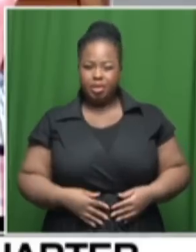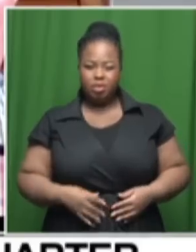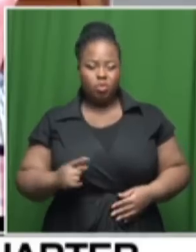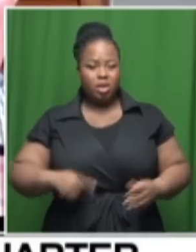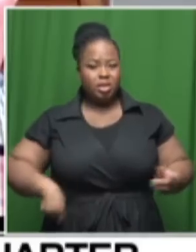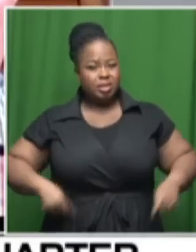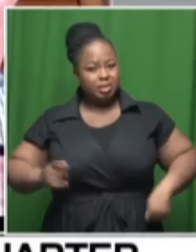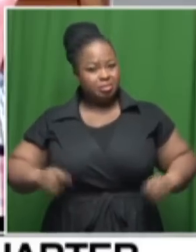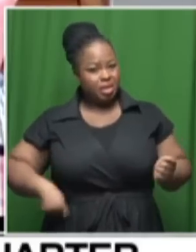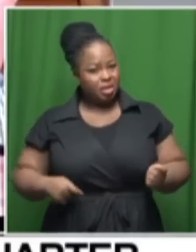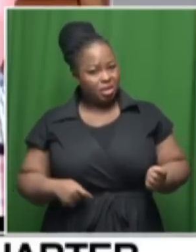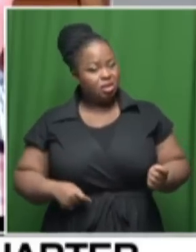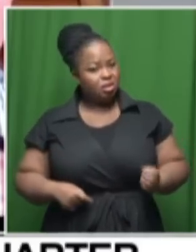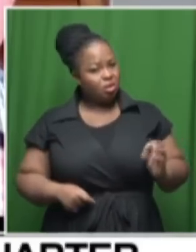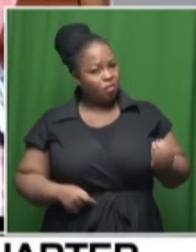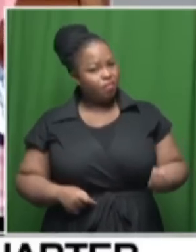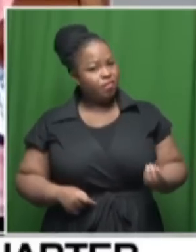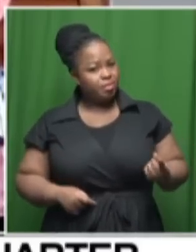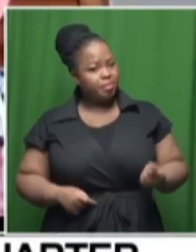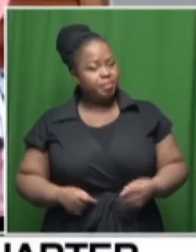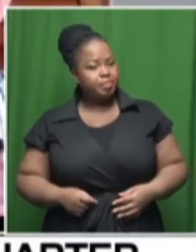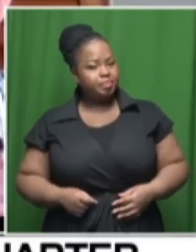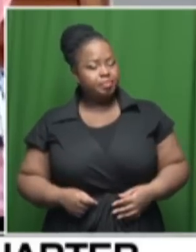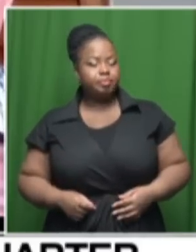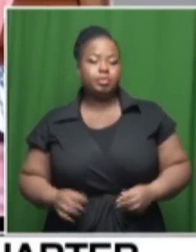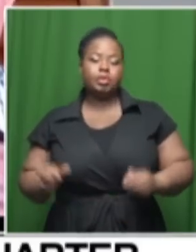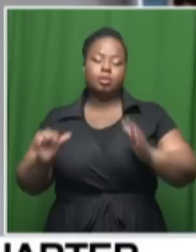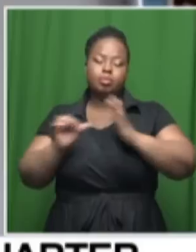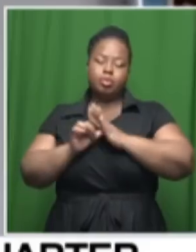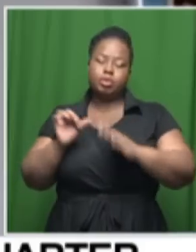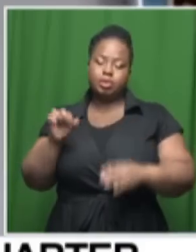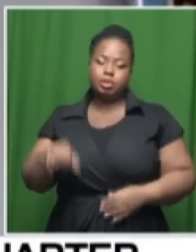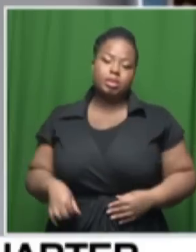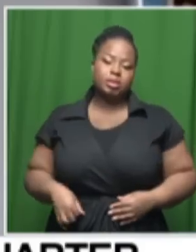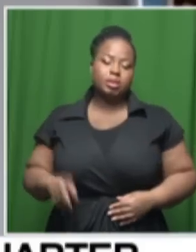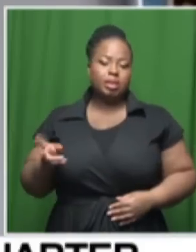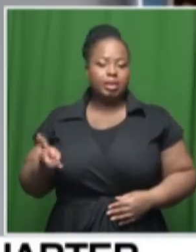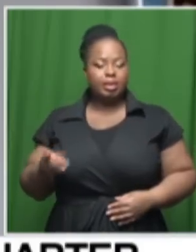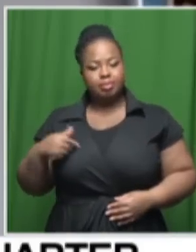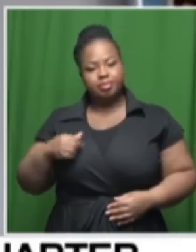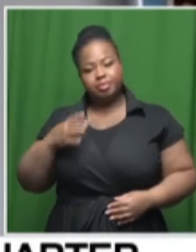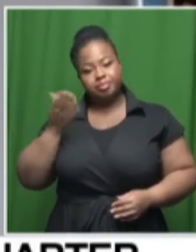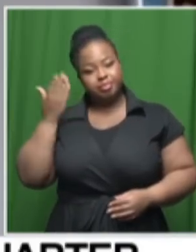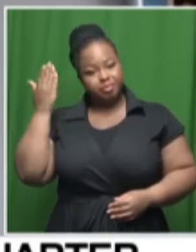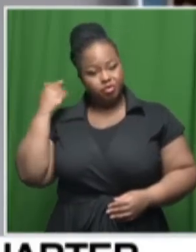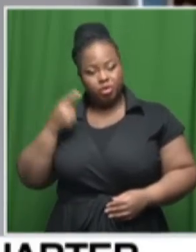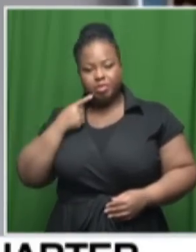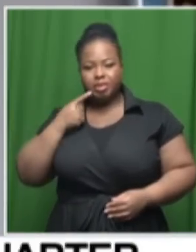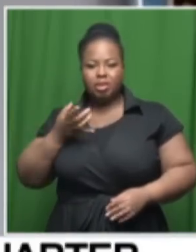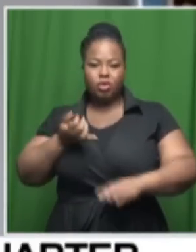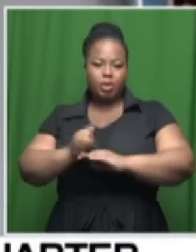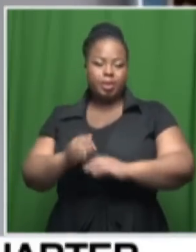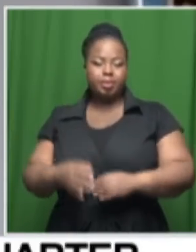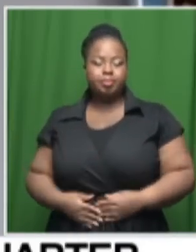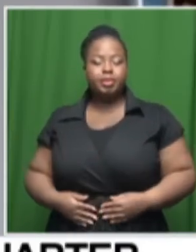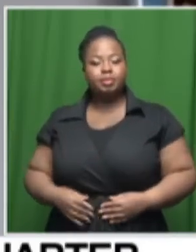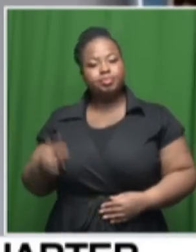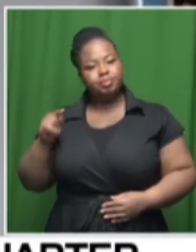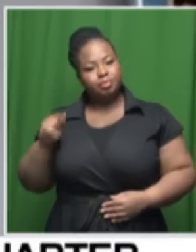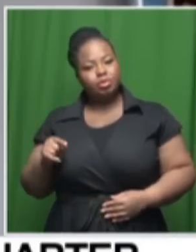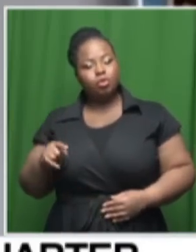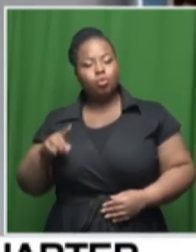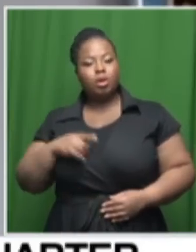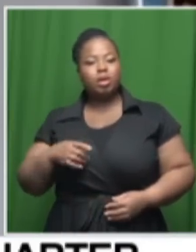spending. There is spending happening. More importantly, and again, I refer back to what I said a little bit earlier, and that is the nature